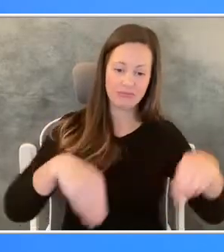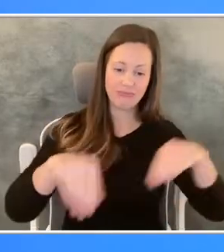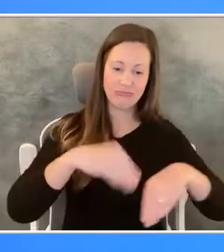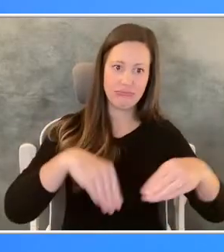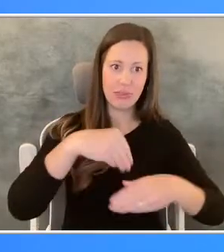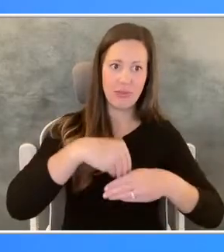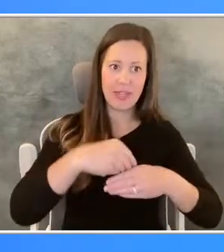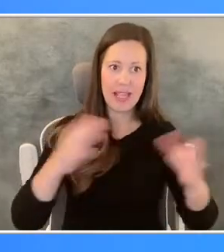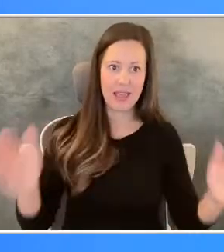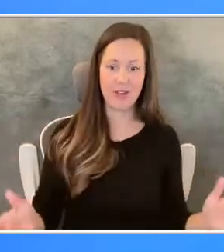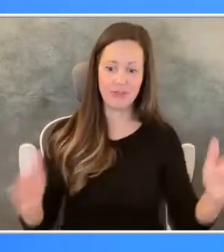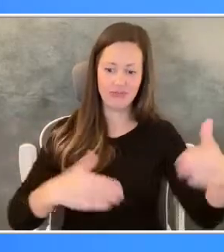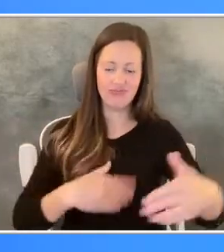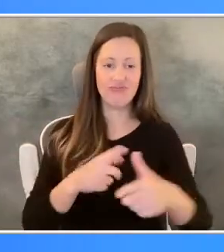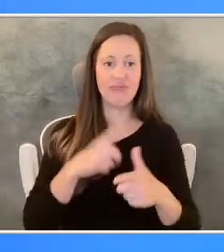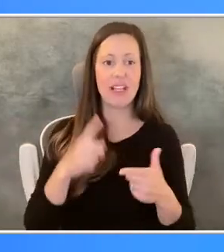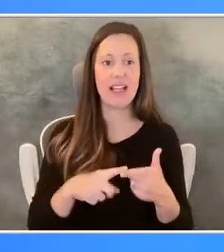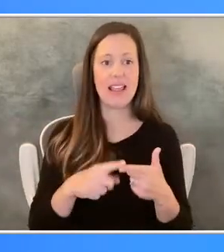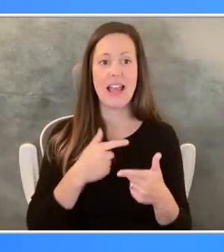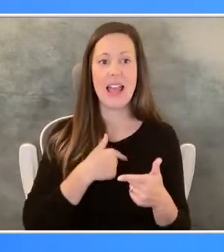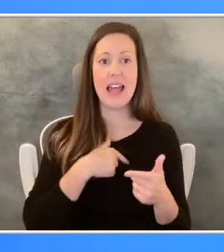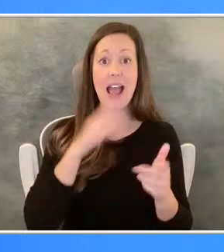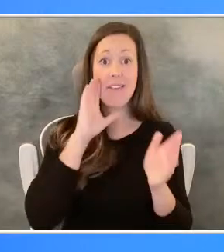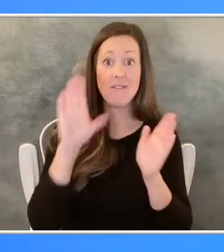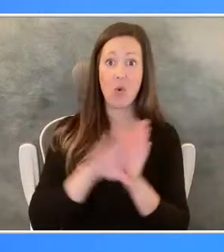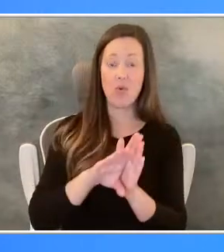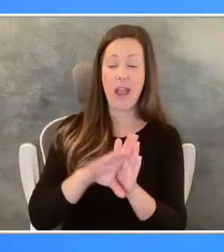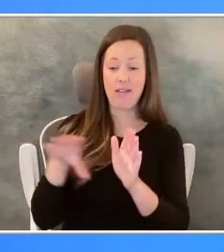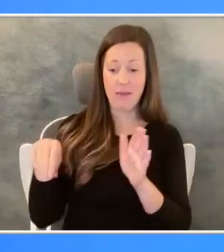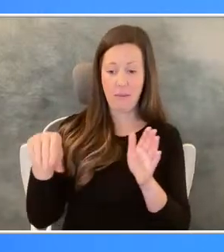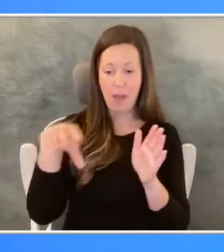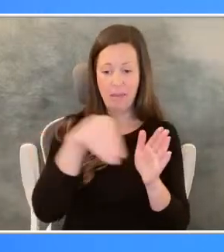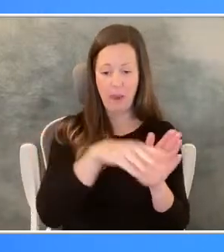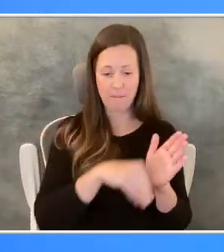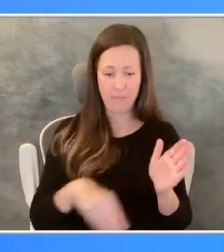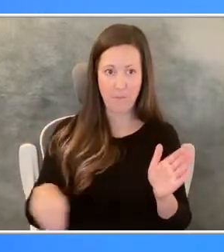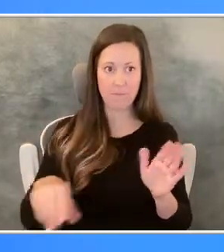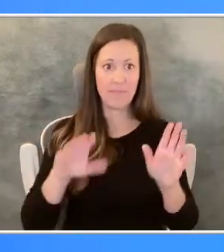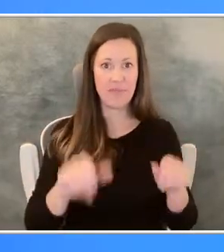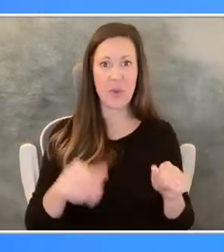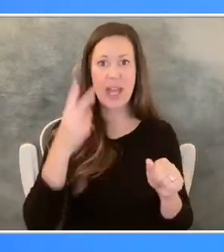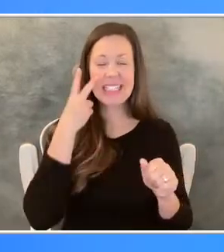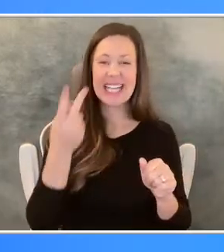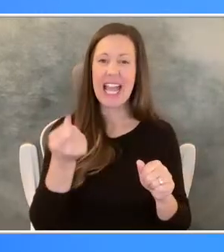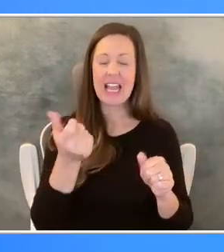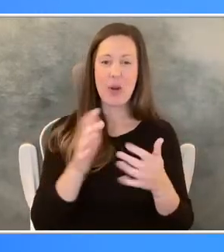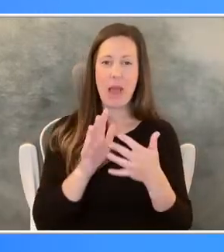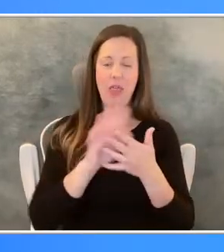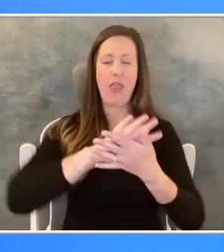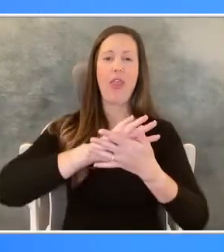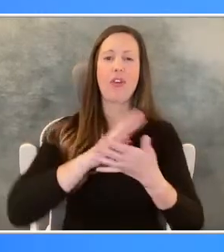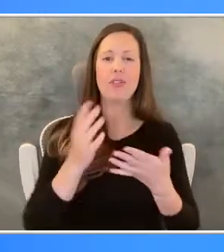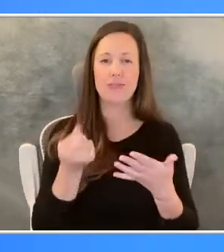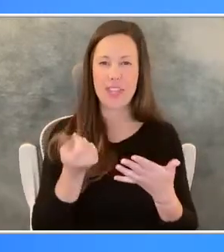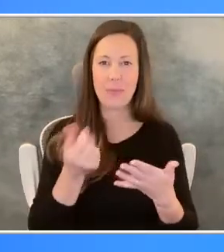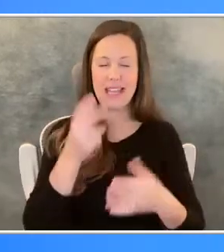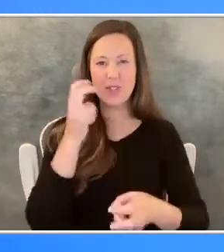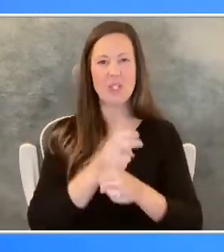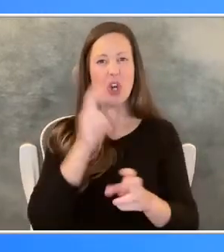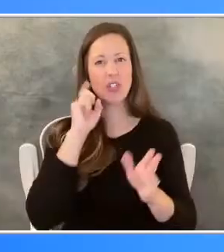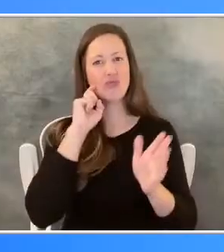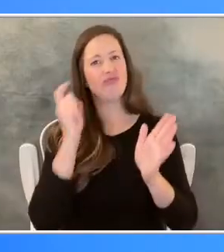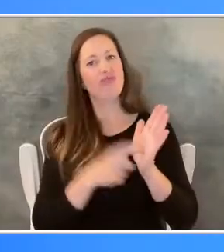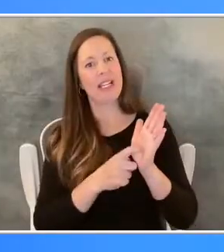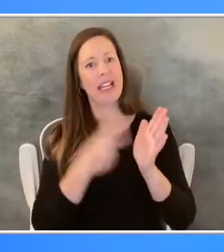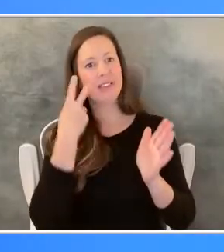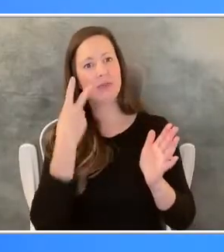luggage, and then I photographed them in such a way that they're kind of obscured a little bit, so it's a little hard to recognize them. Just like when you look at the